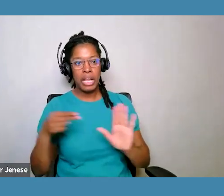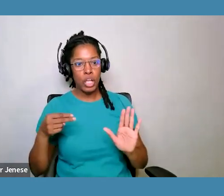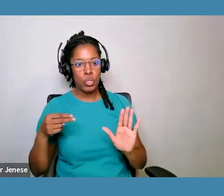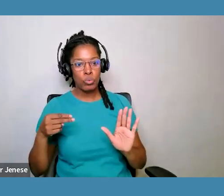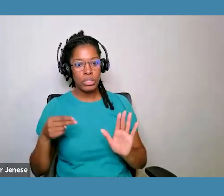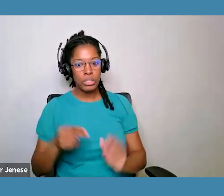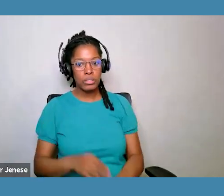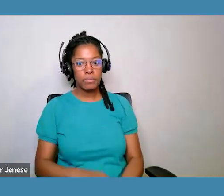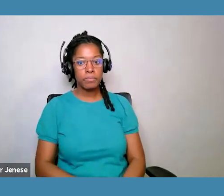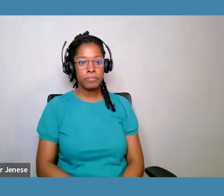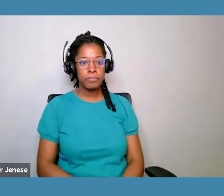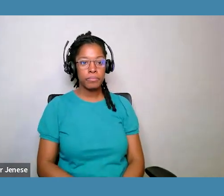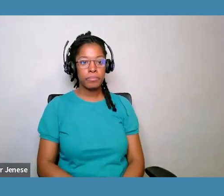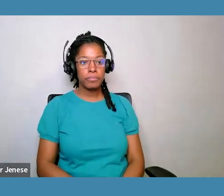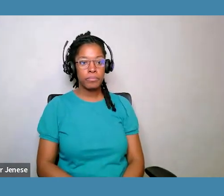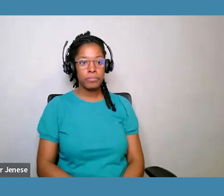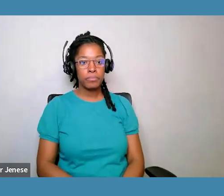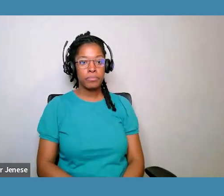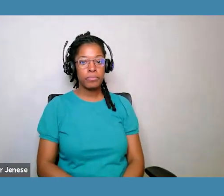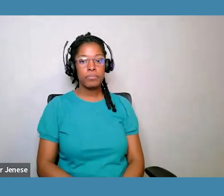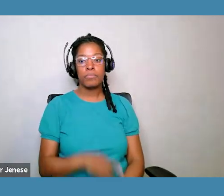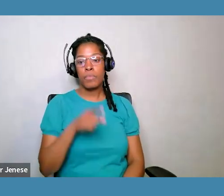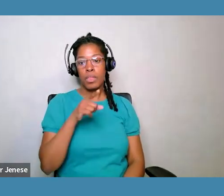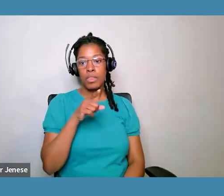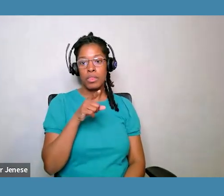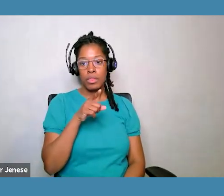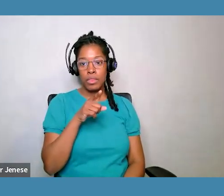And they allow